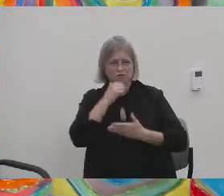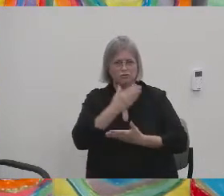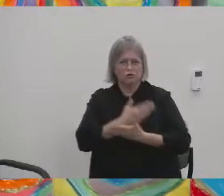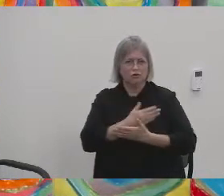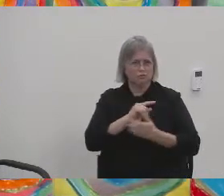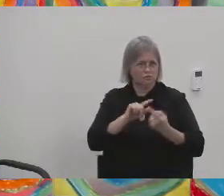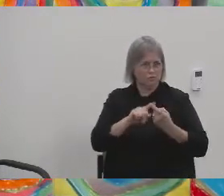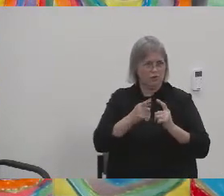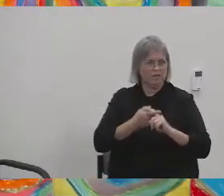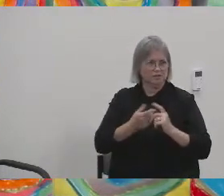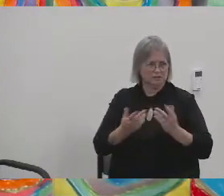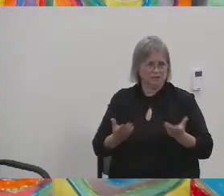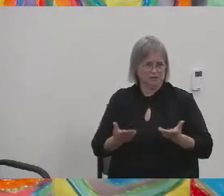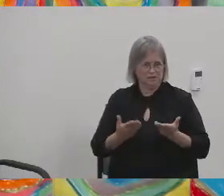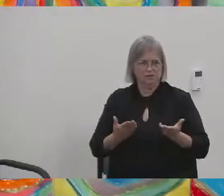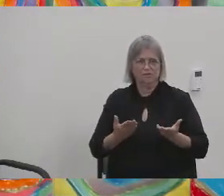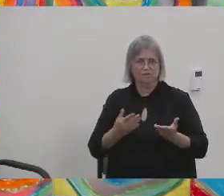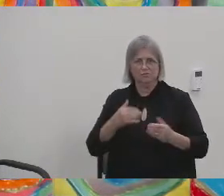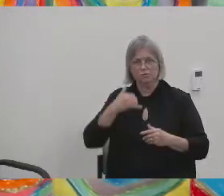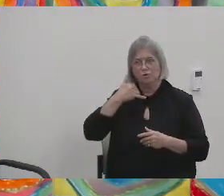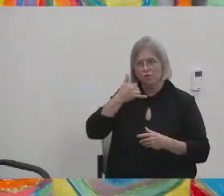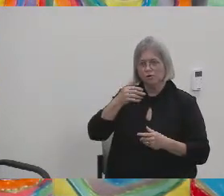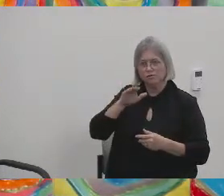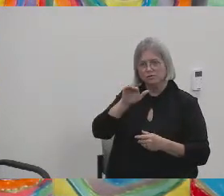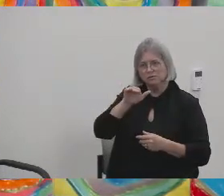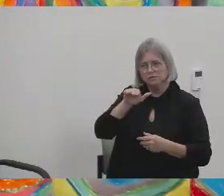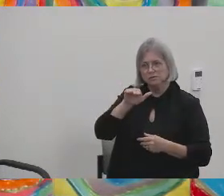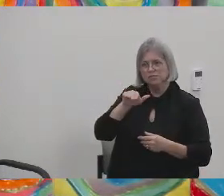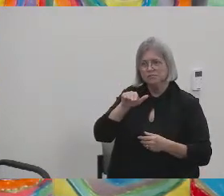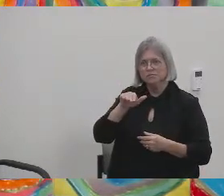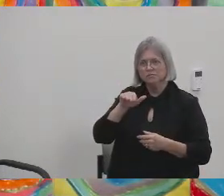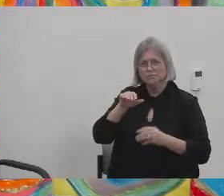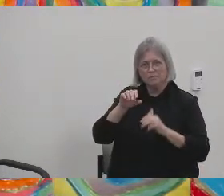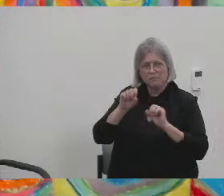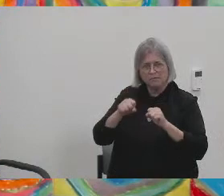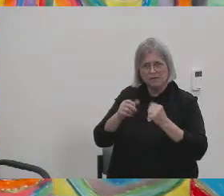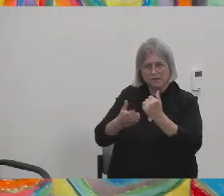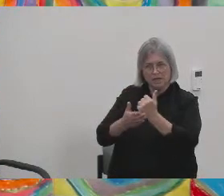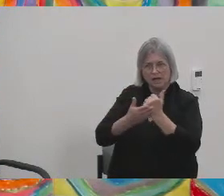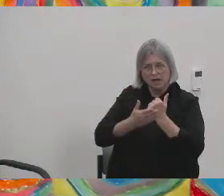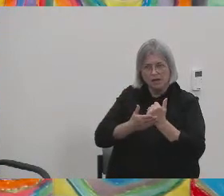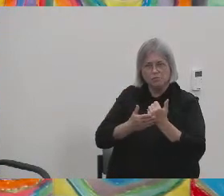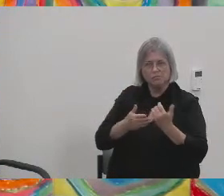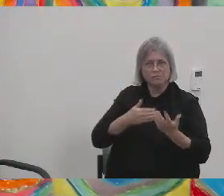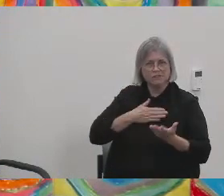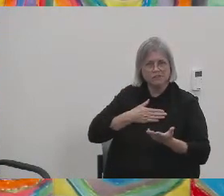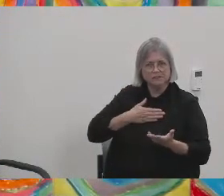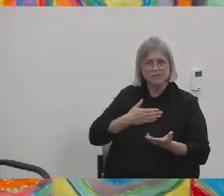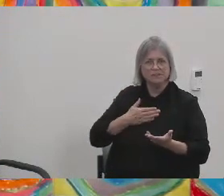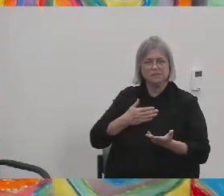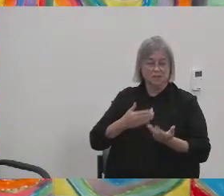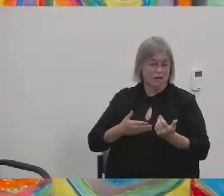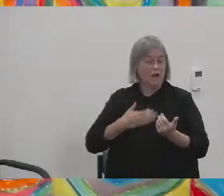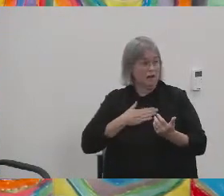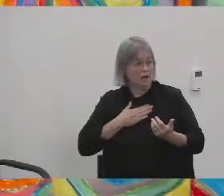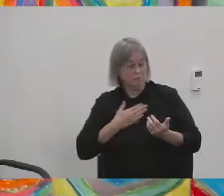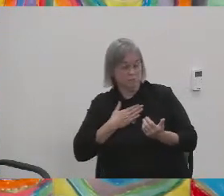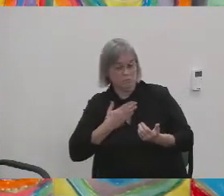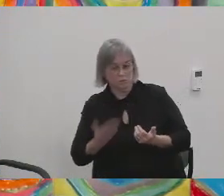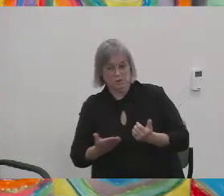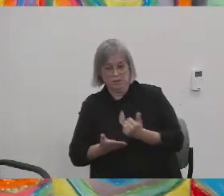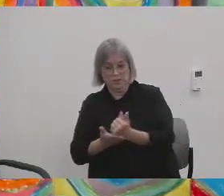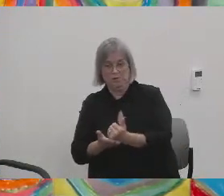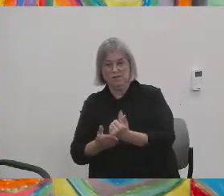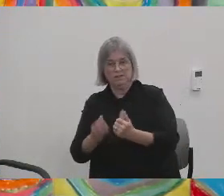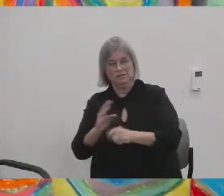here, who call and say, you know, can you help me with this? And I'm happy to help, but it's 5,